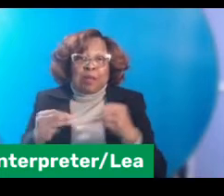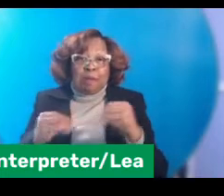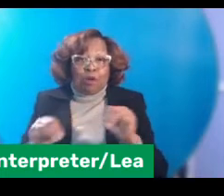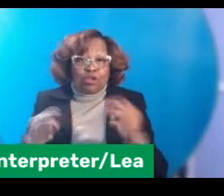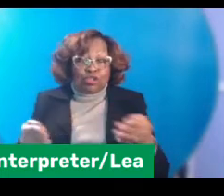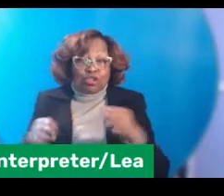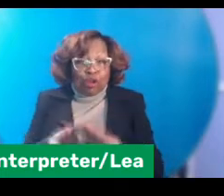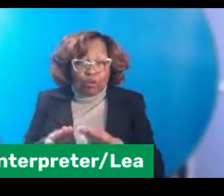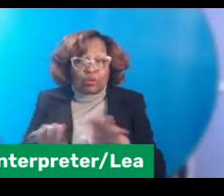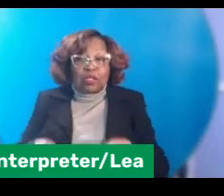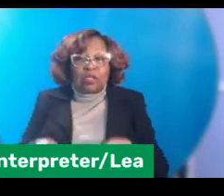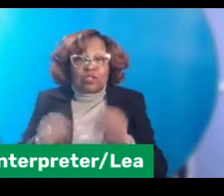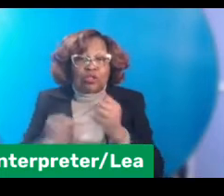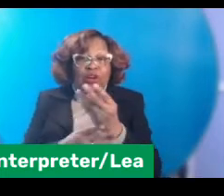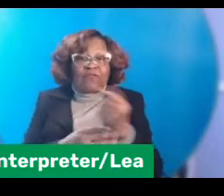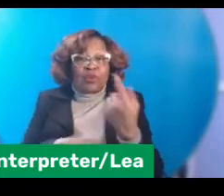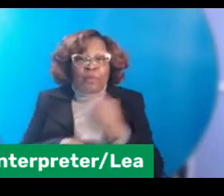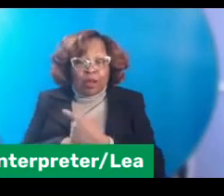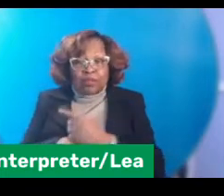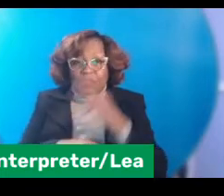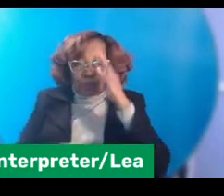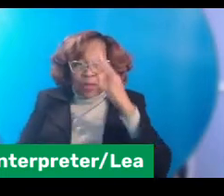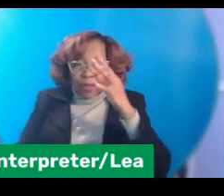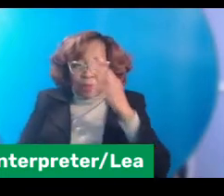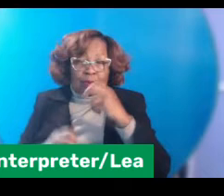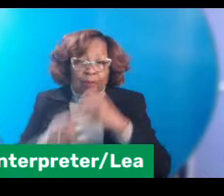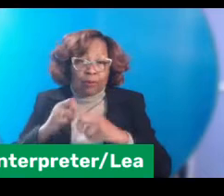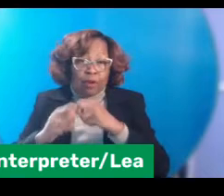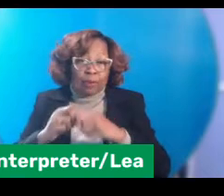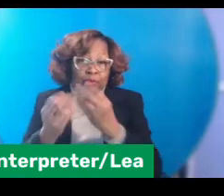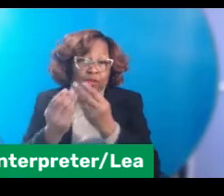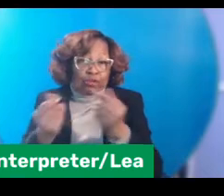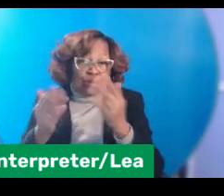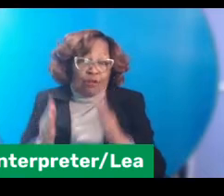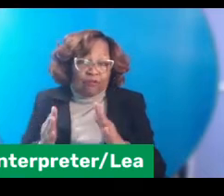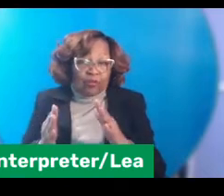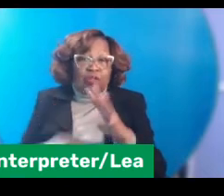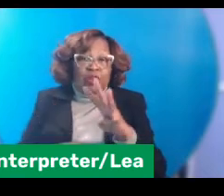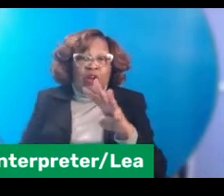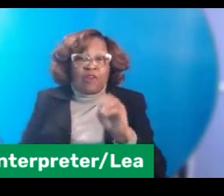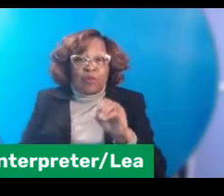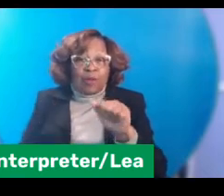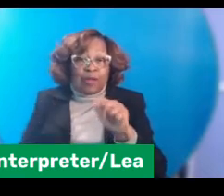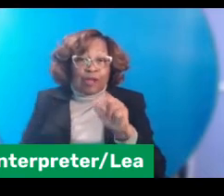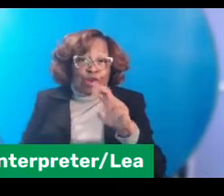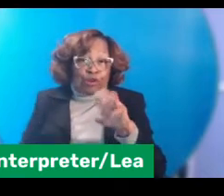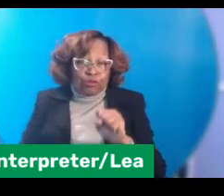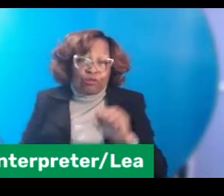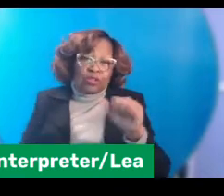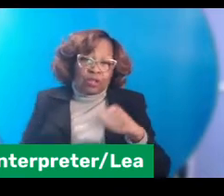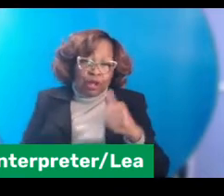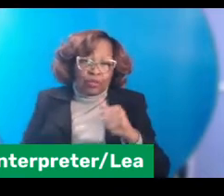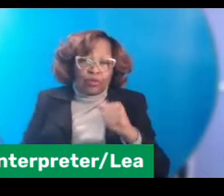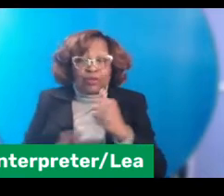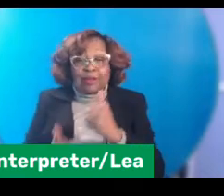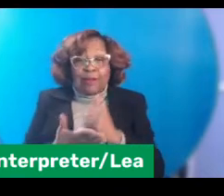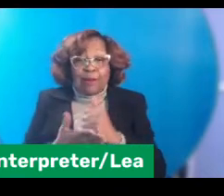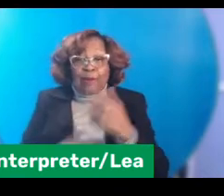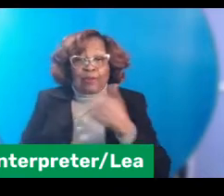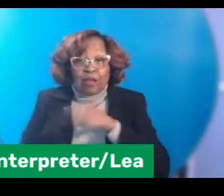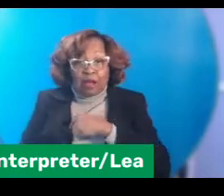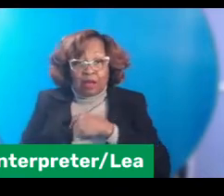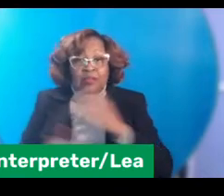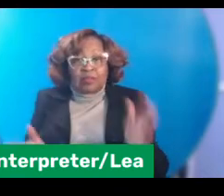but again, creative problem solvers here. 40 Acres and a few others really helped spur on